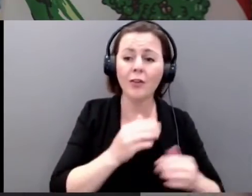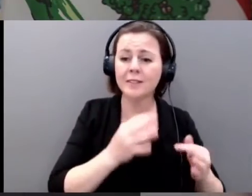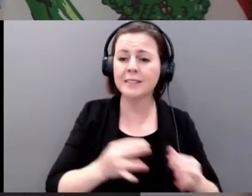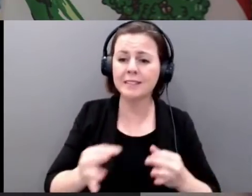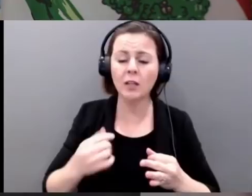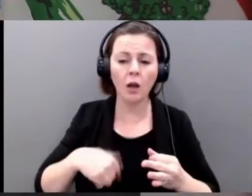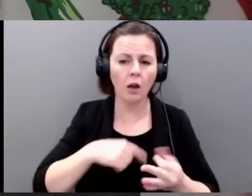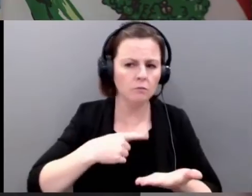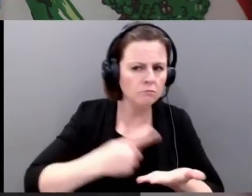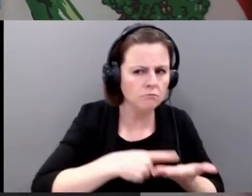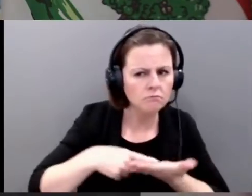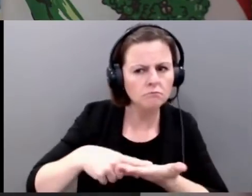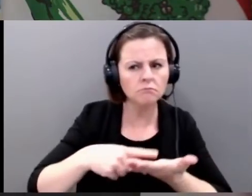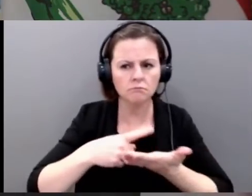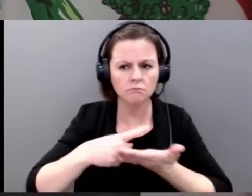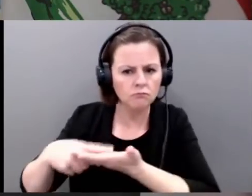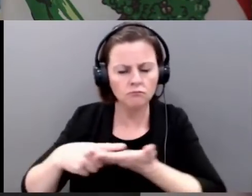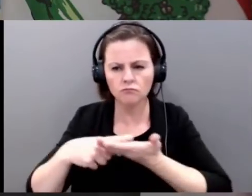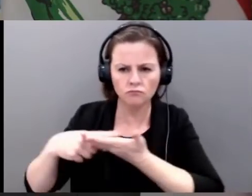single day.